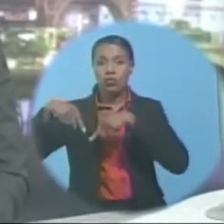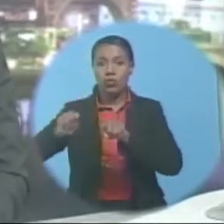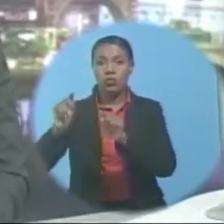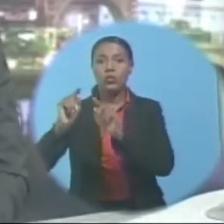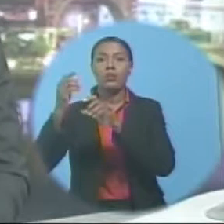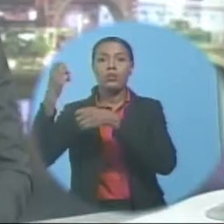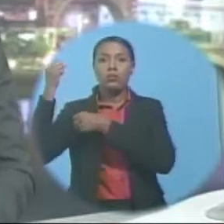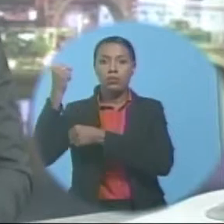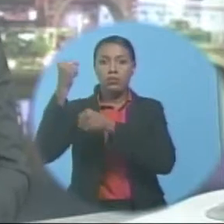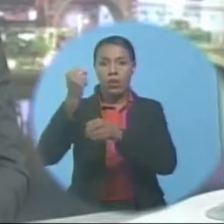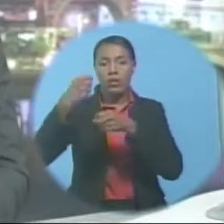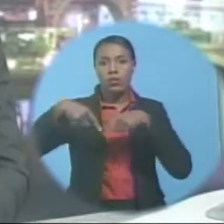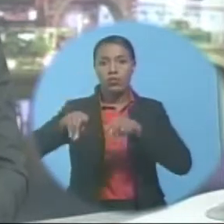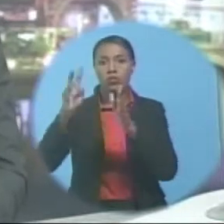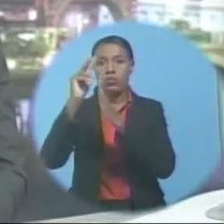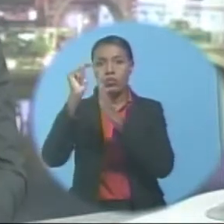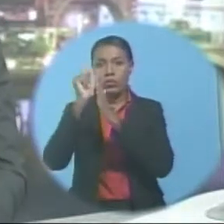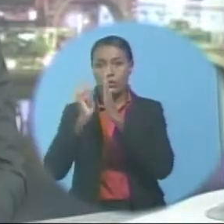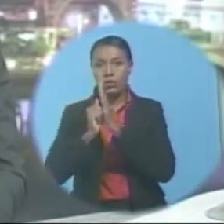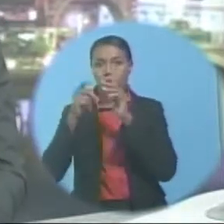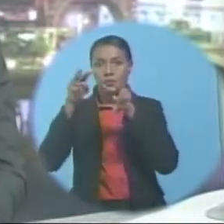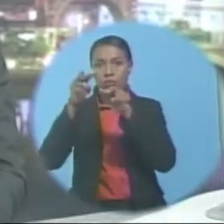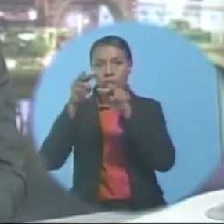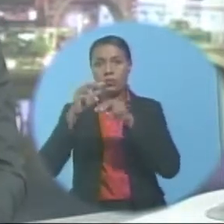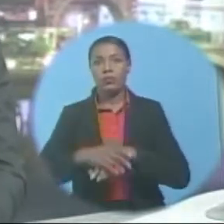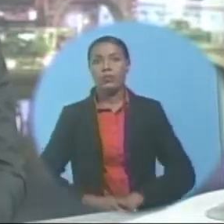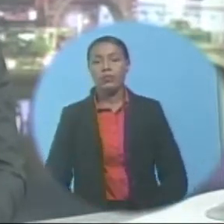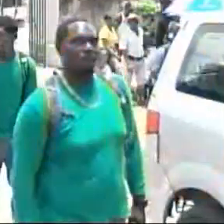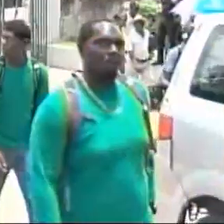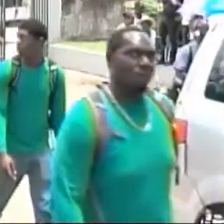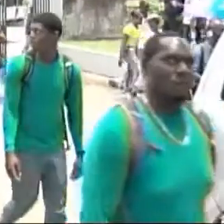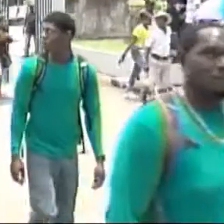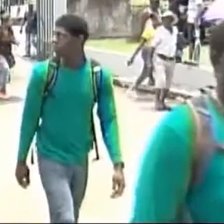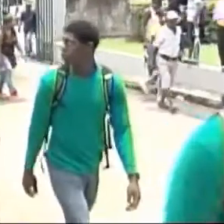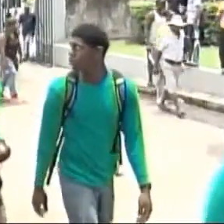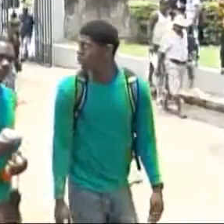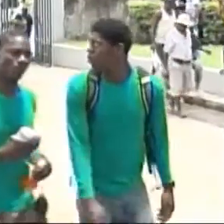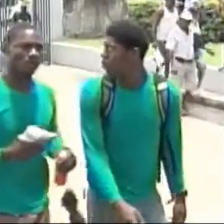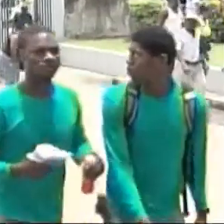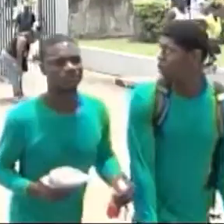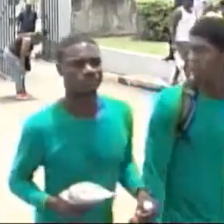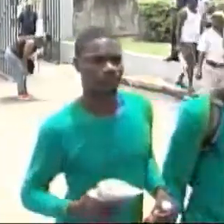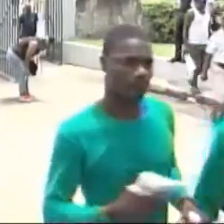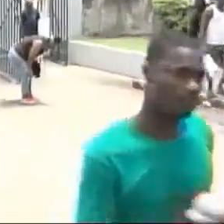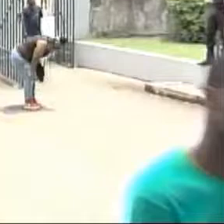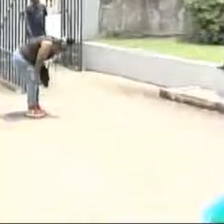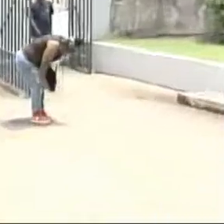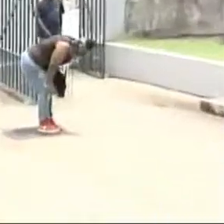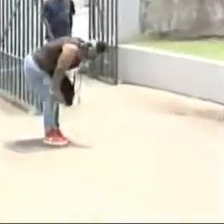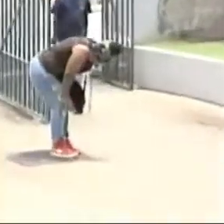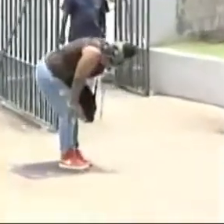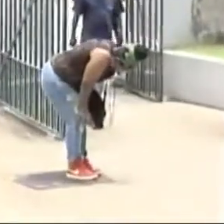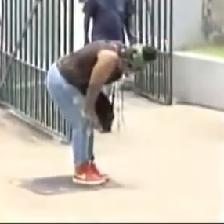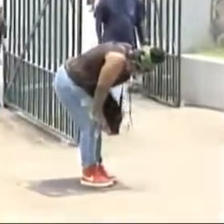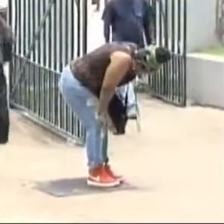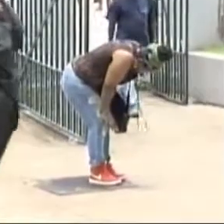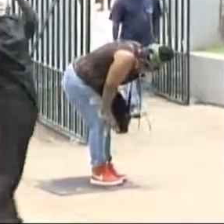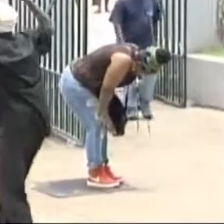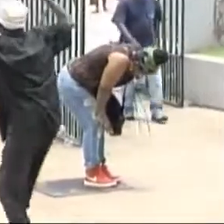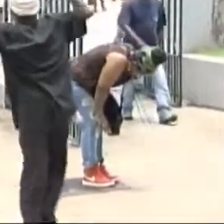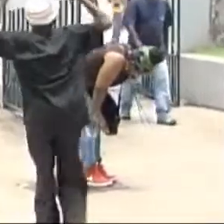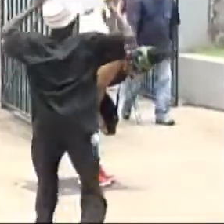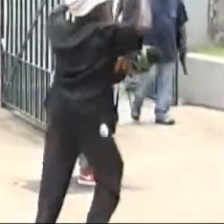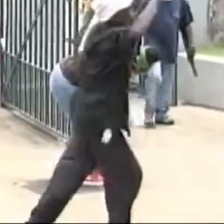march through the city. Sharika Griffith has more. The crowd reduced significantly once the march returned to Queen's Park,